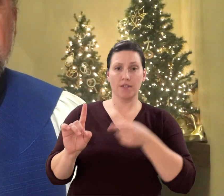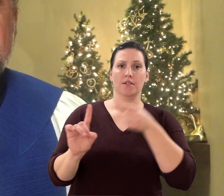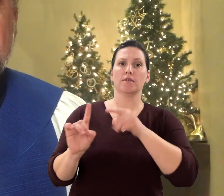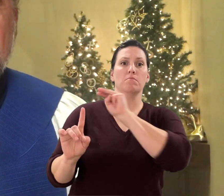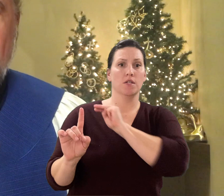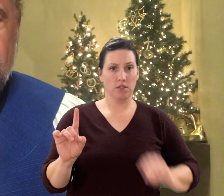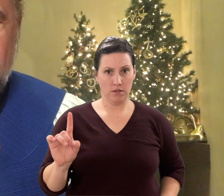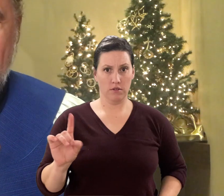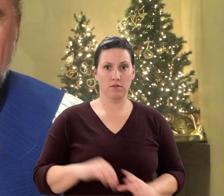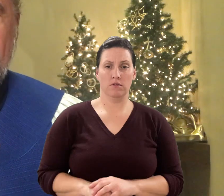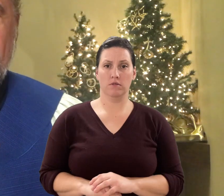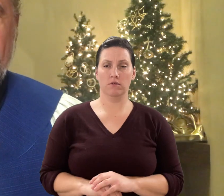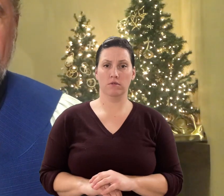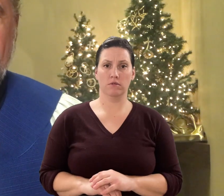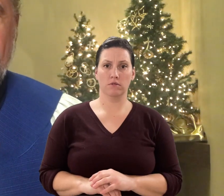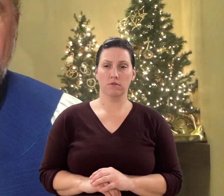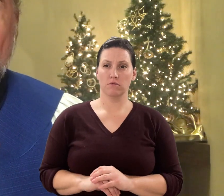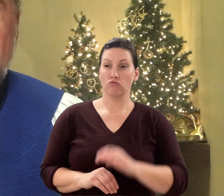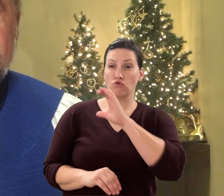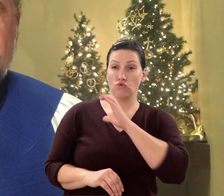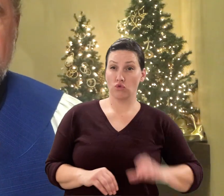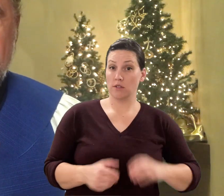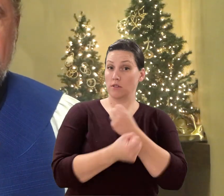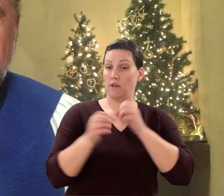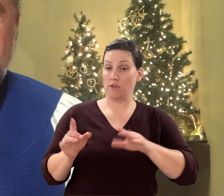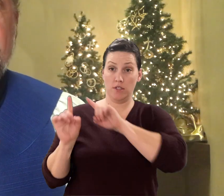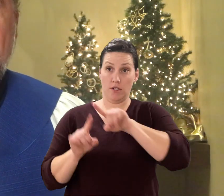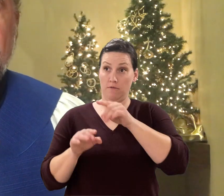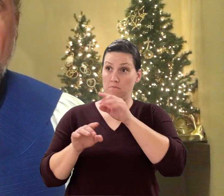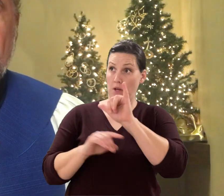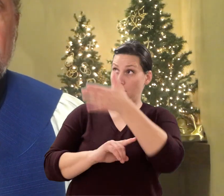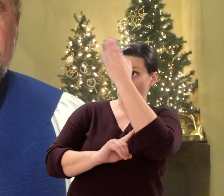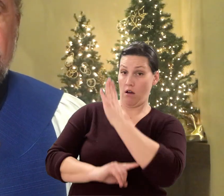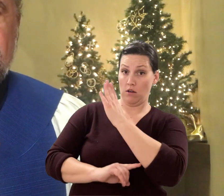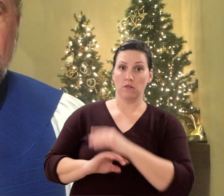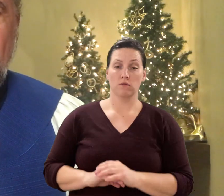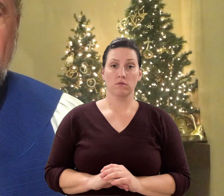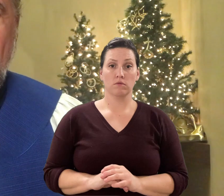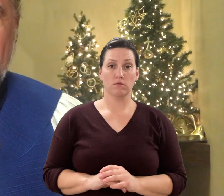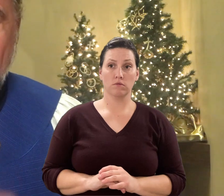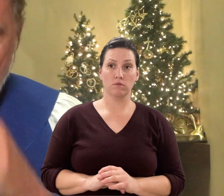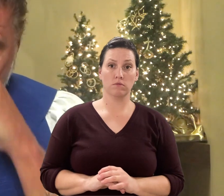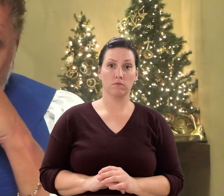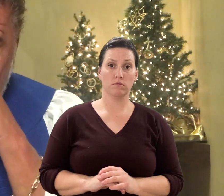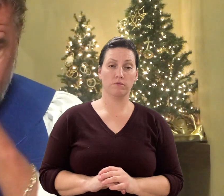Jesus is the Messiah, the Christ, the Savior sent by